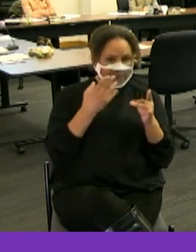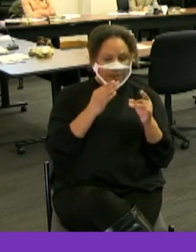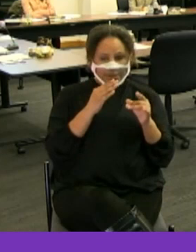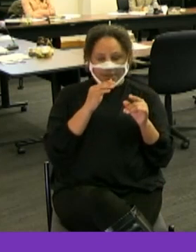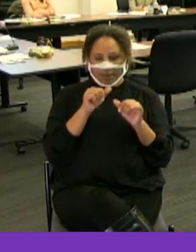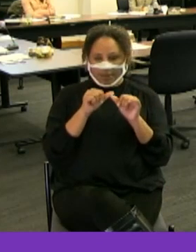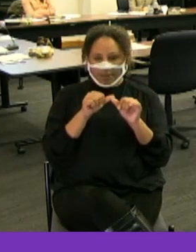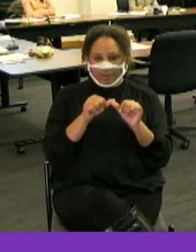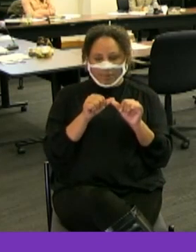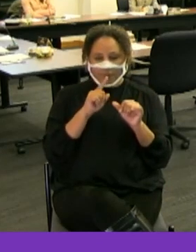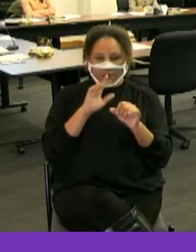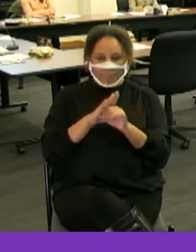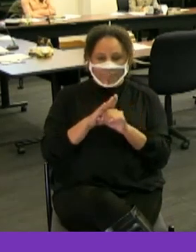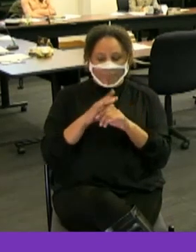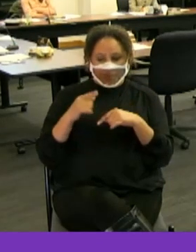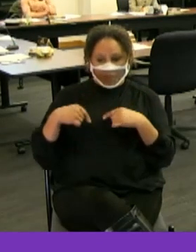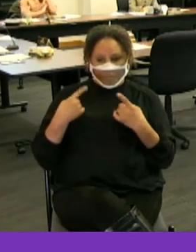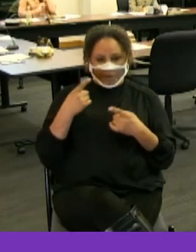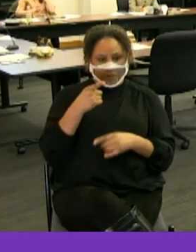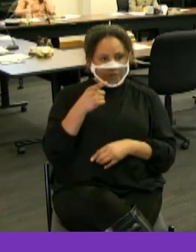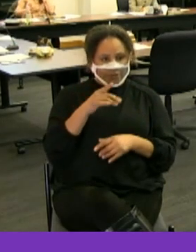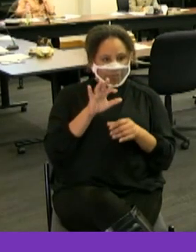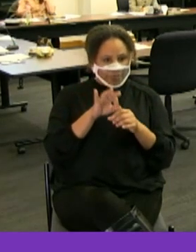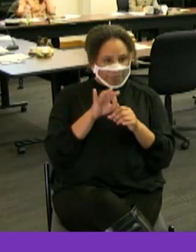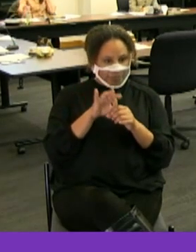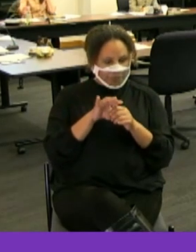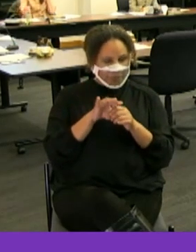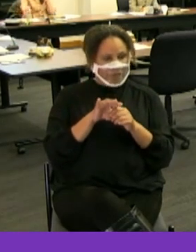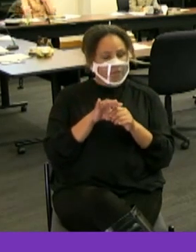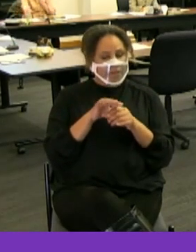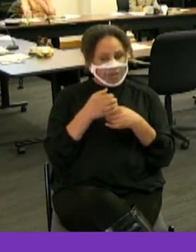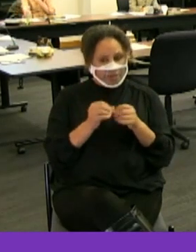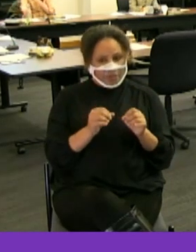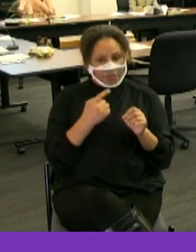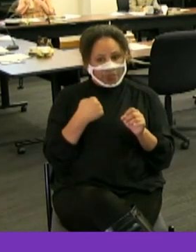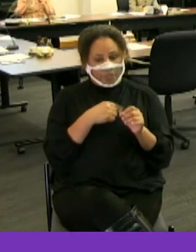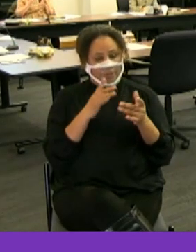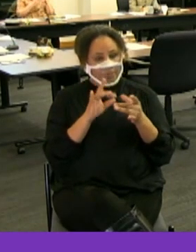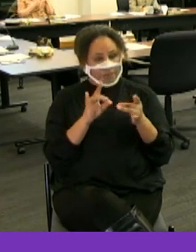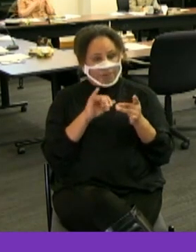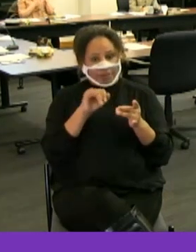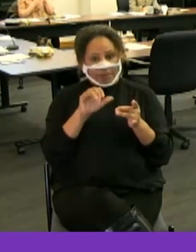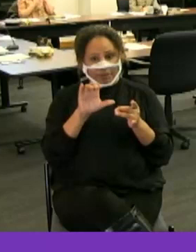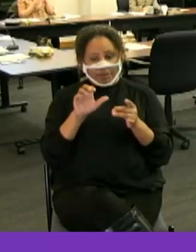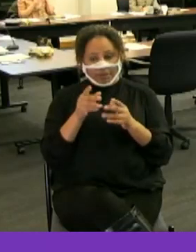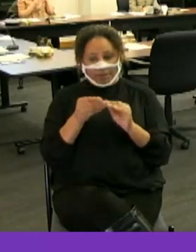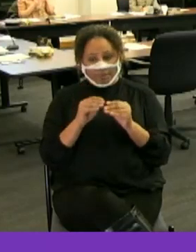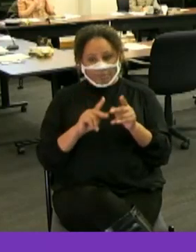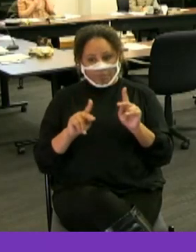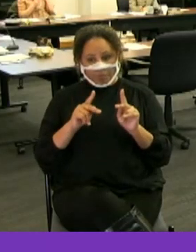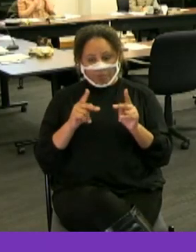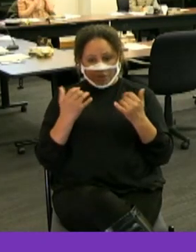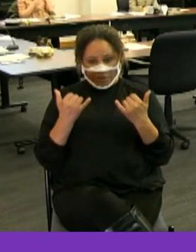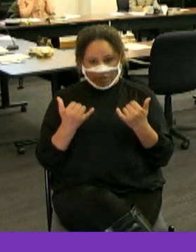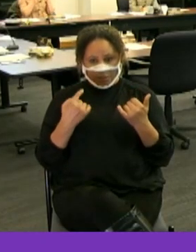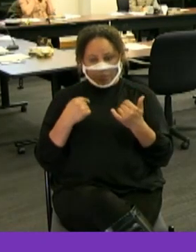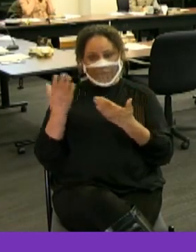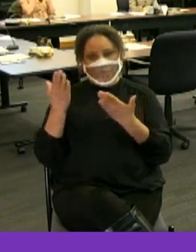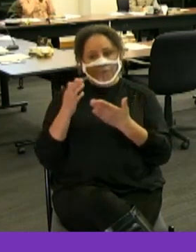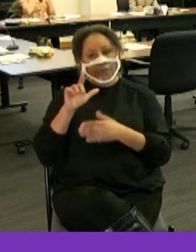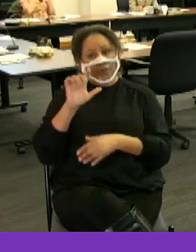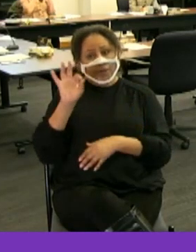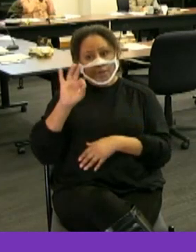in office. We mentioned to him that JJC student population, we currently serve 29% of the